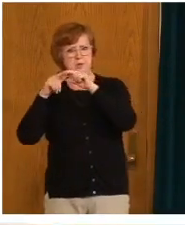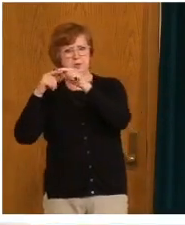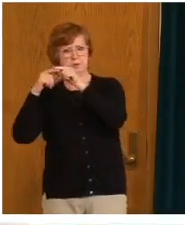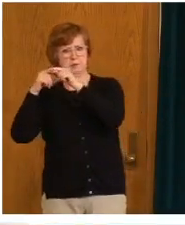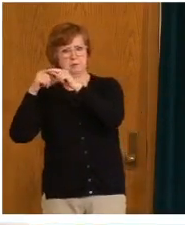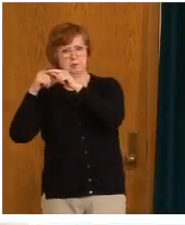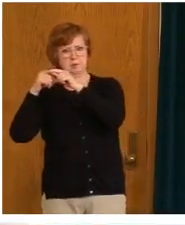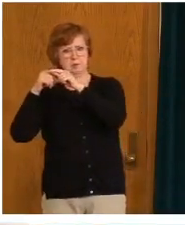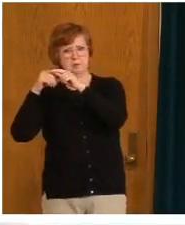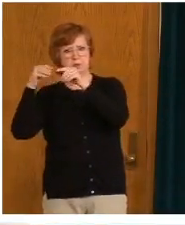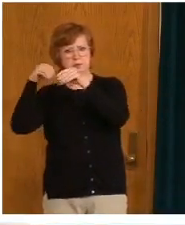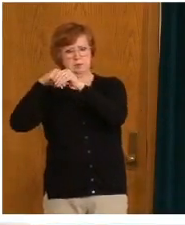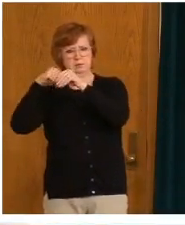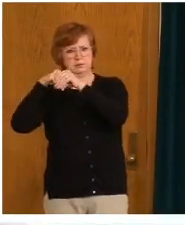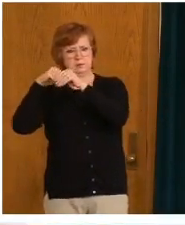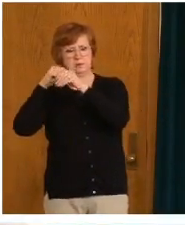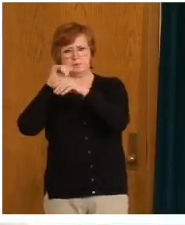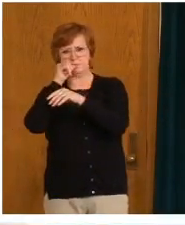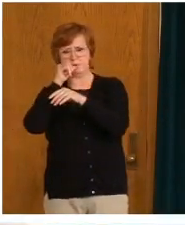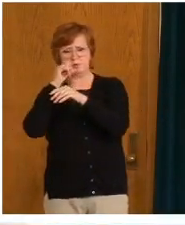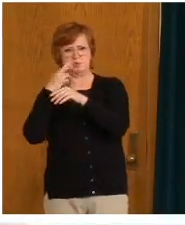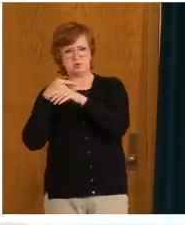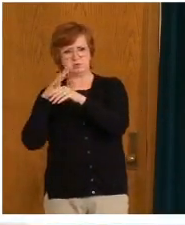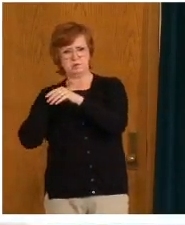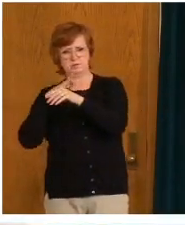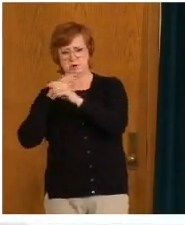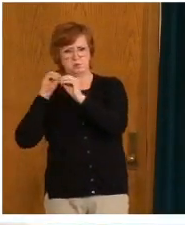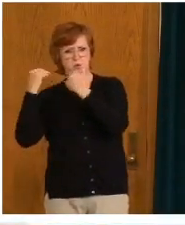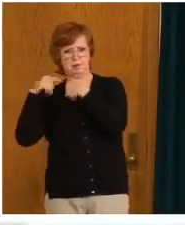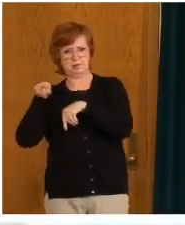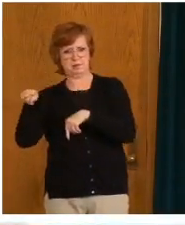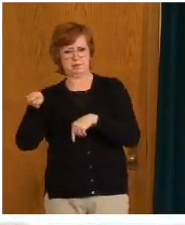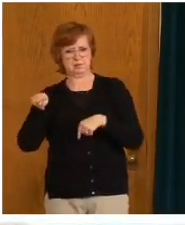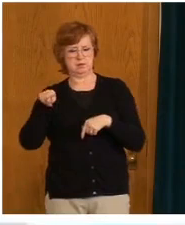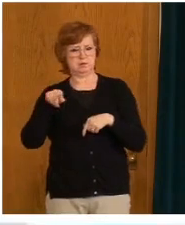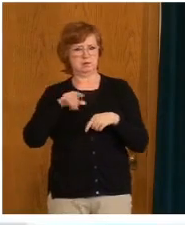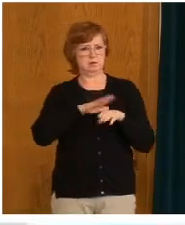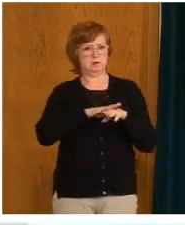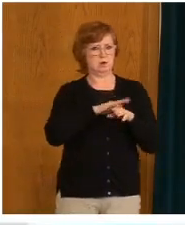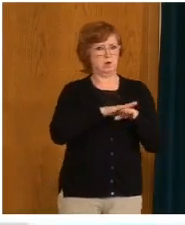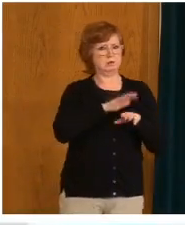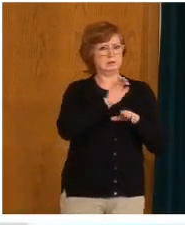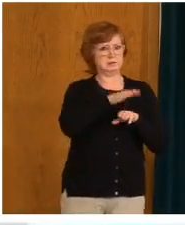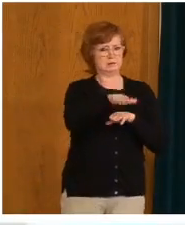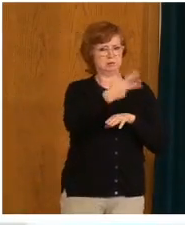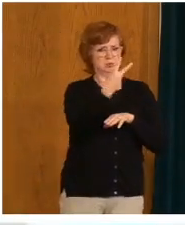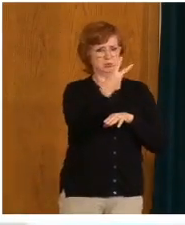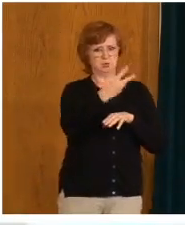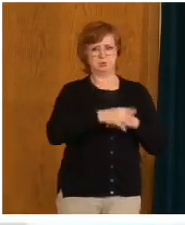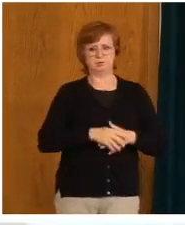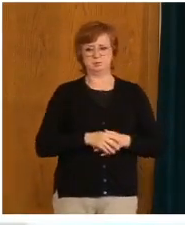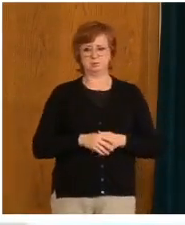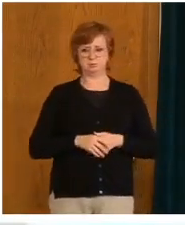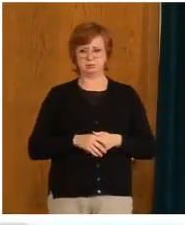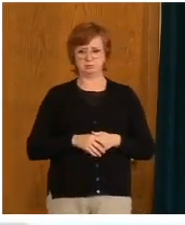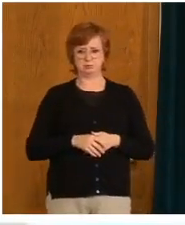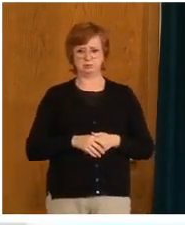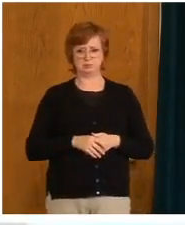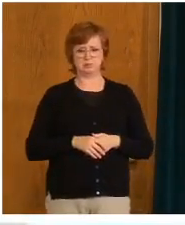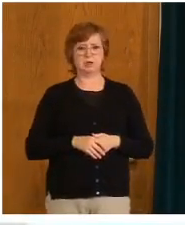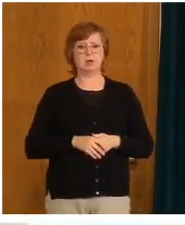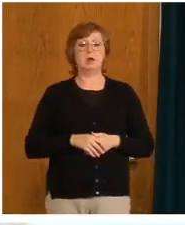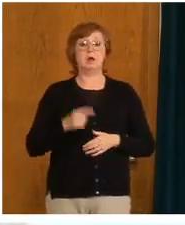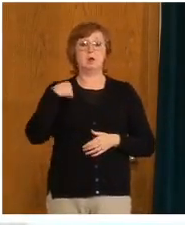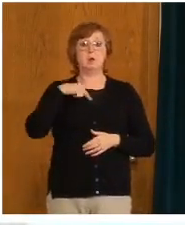Why limit? Yeah, so I think, while we are looking forward to a very ambitious step